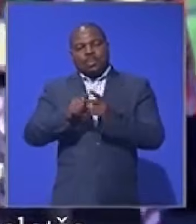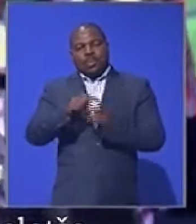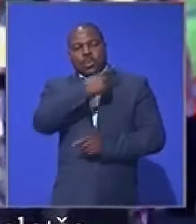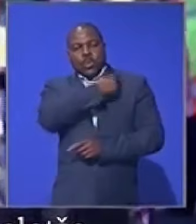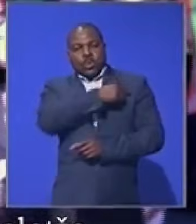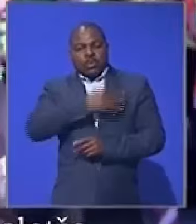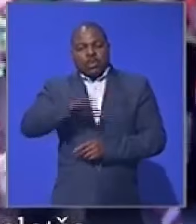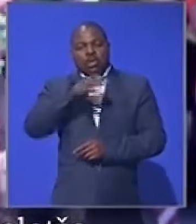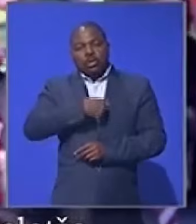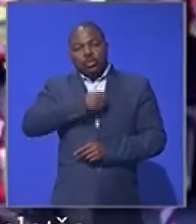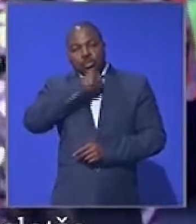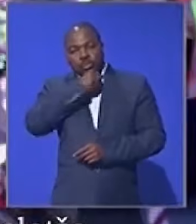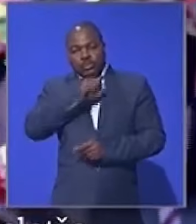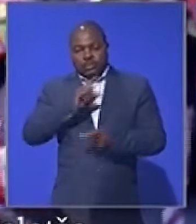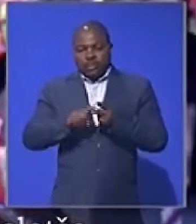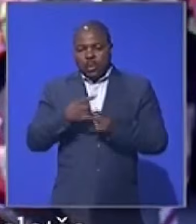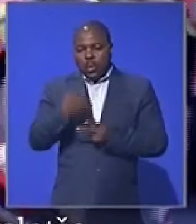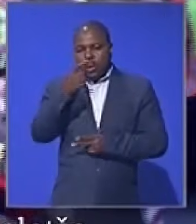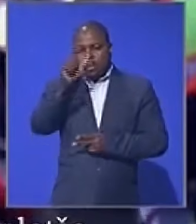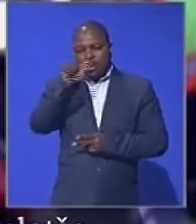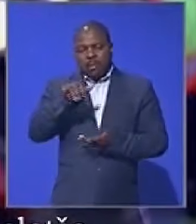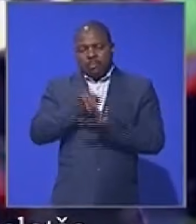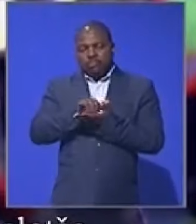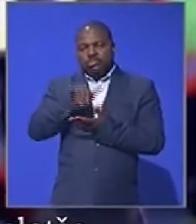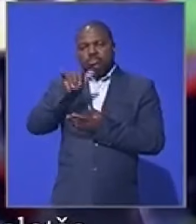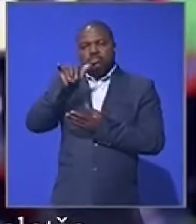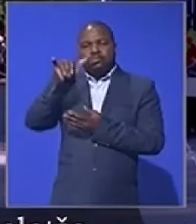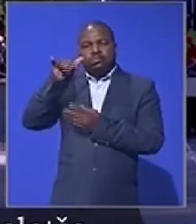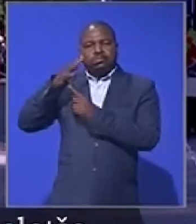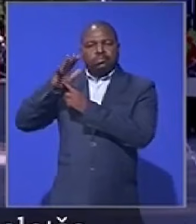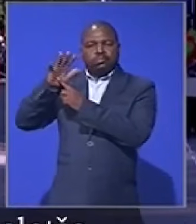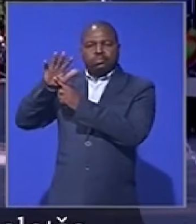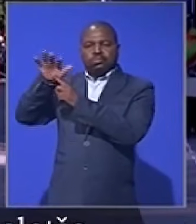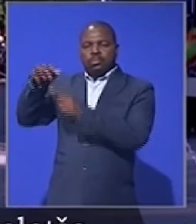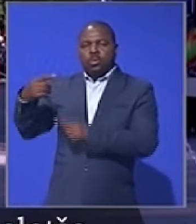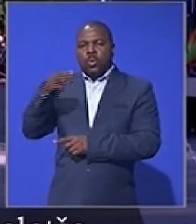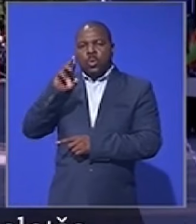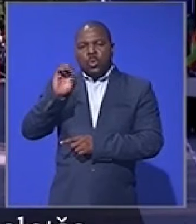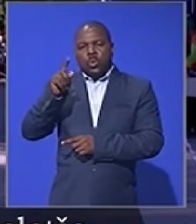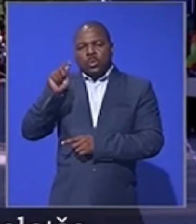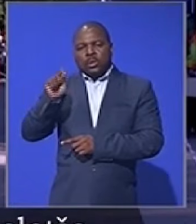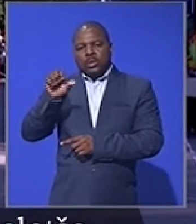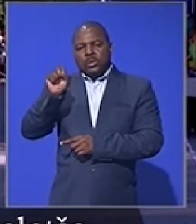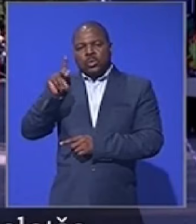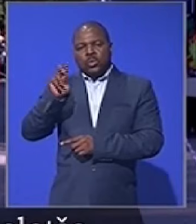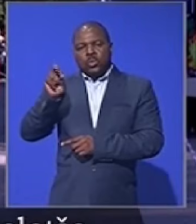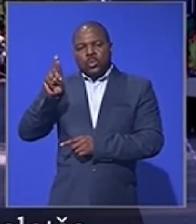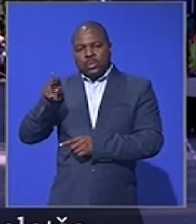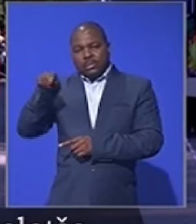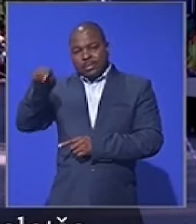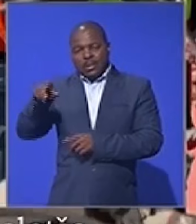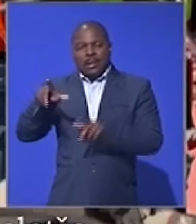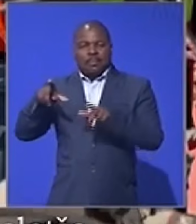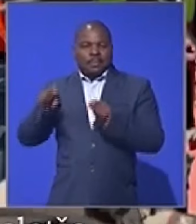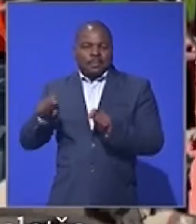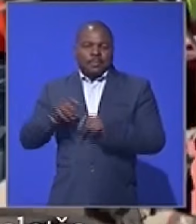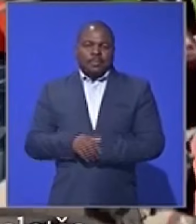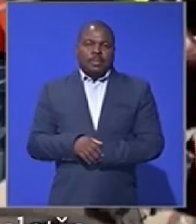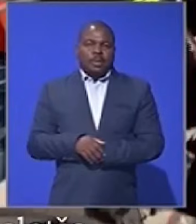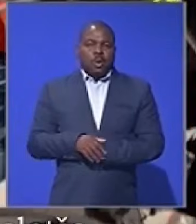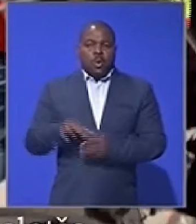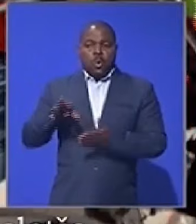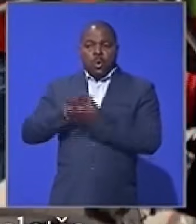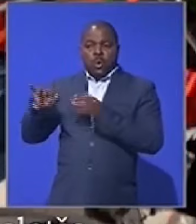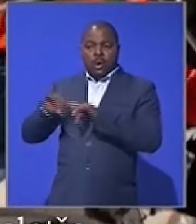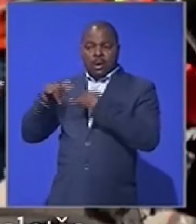George, mola yo mongwe a fofišeditšwe bookelong bja Groote Schuur ka Cape Town le hono. Go ya ka rakontraka